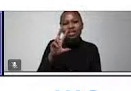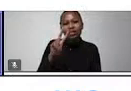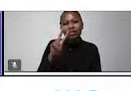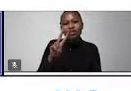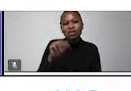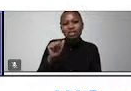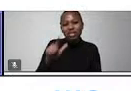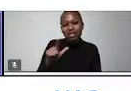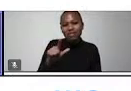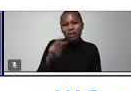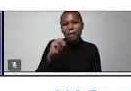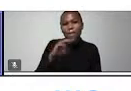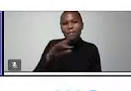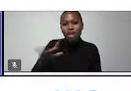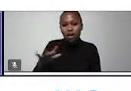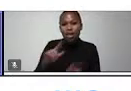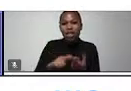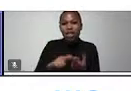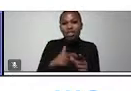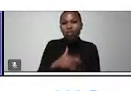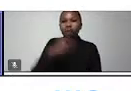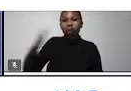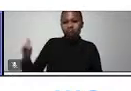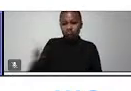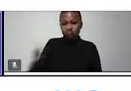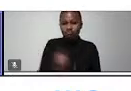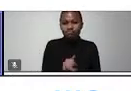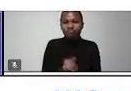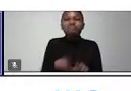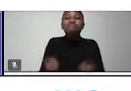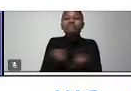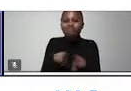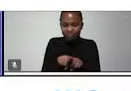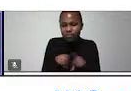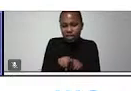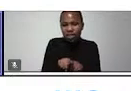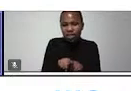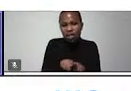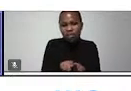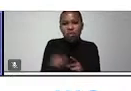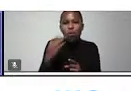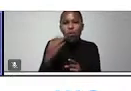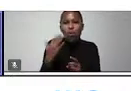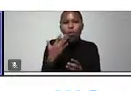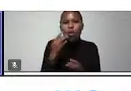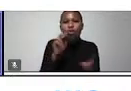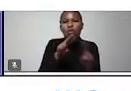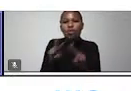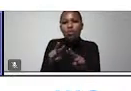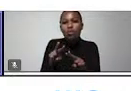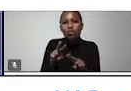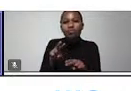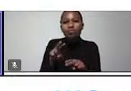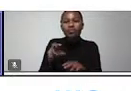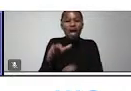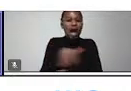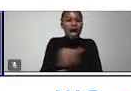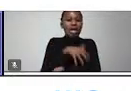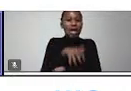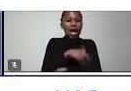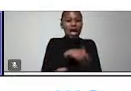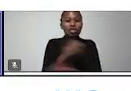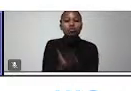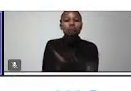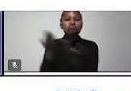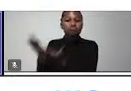then on the right, it's the same situation when we look actually into broader agricultural exports from a South African